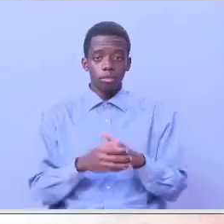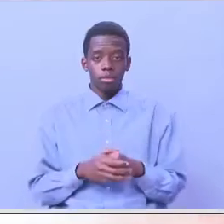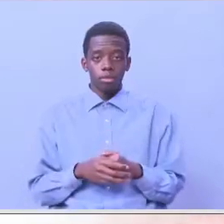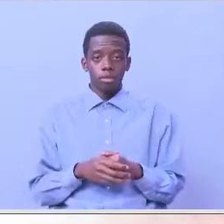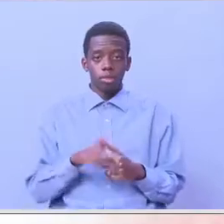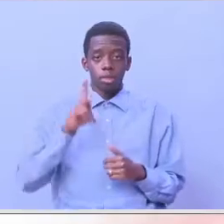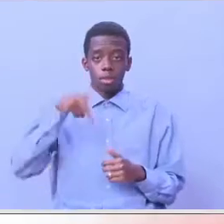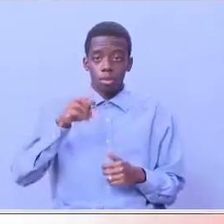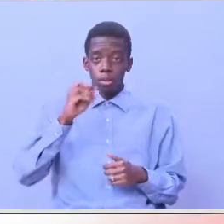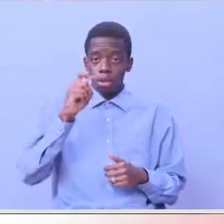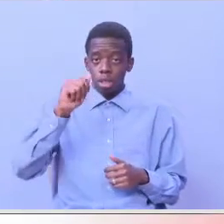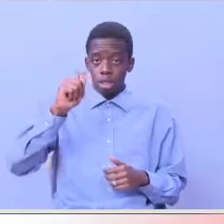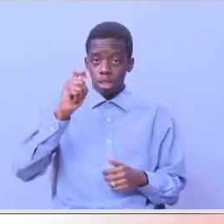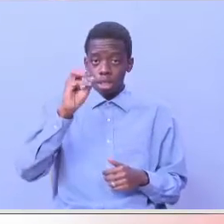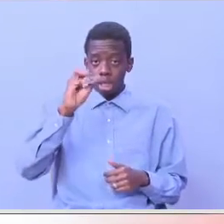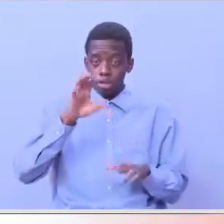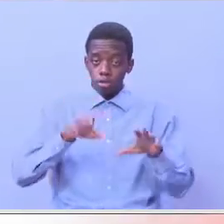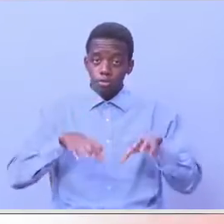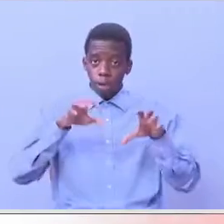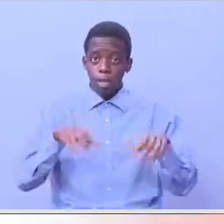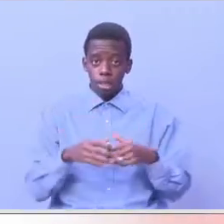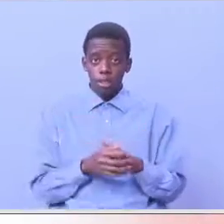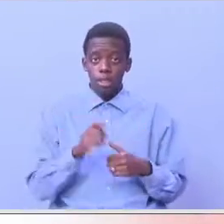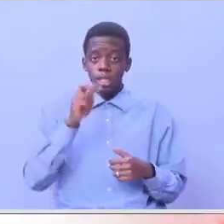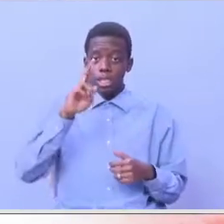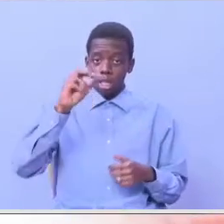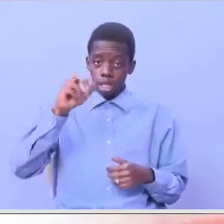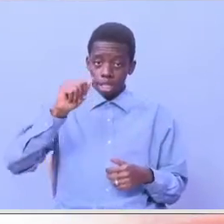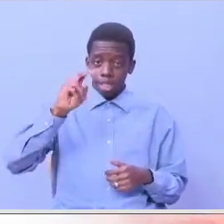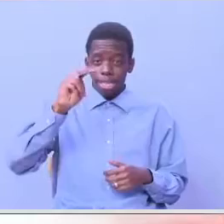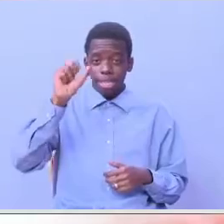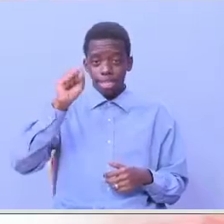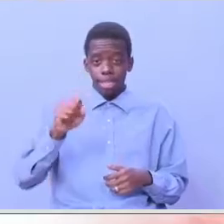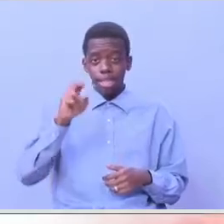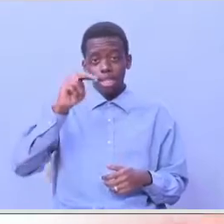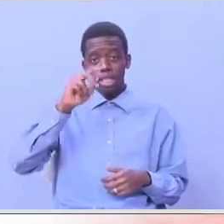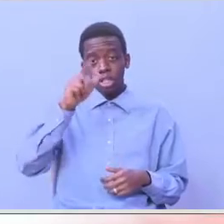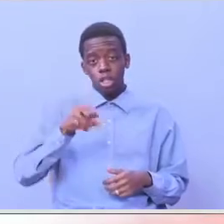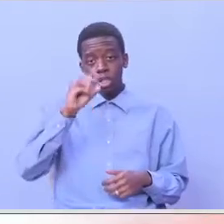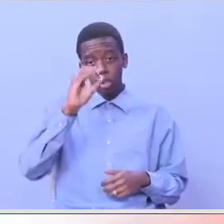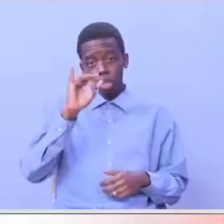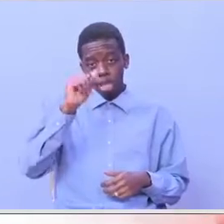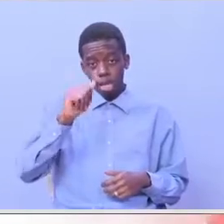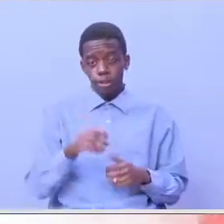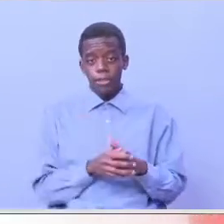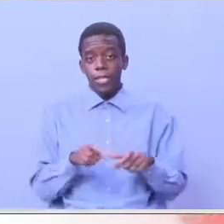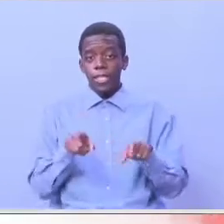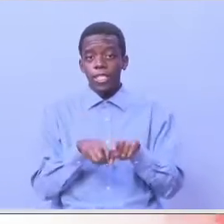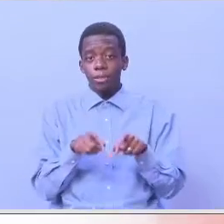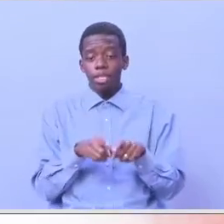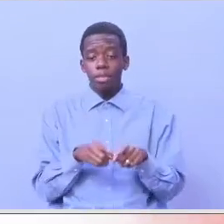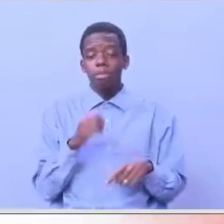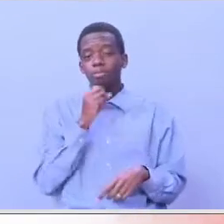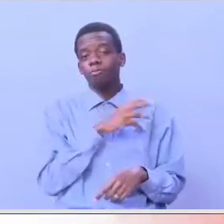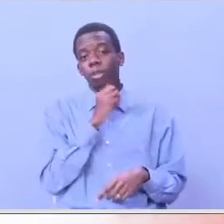In Saboti sub-county, that is in Trans Nzoia, have raised an alarm over poor prices of their produce in relation to the cost of